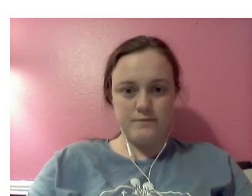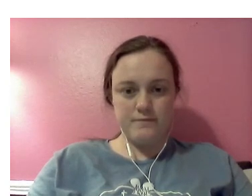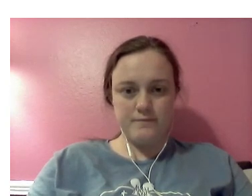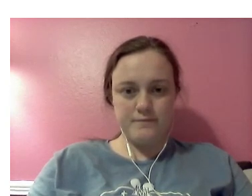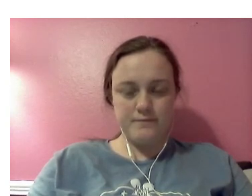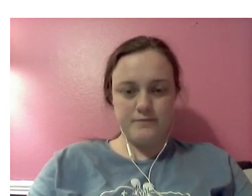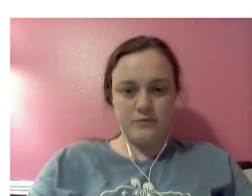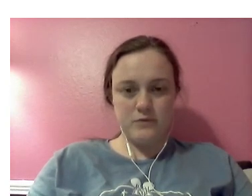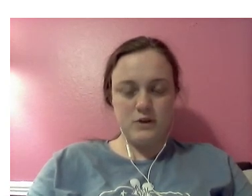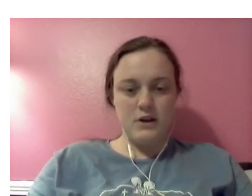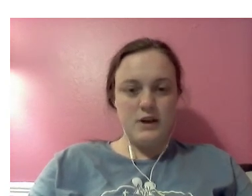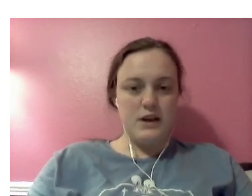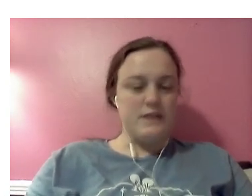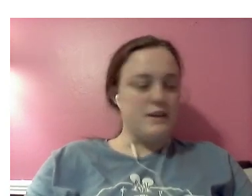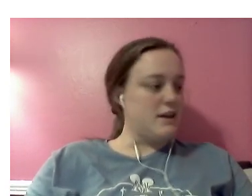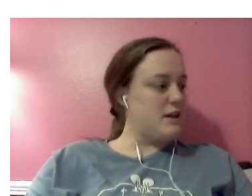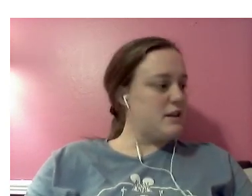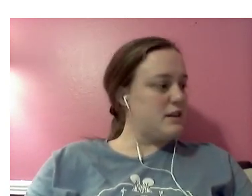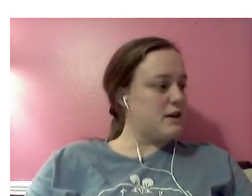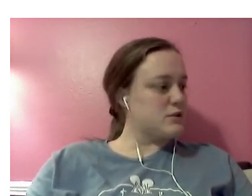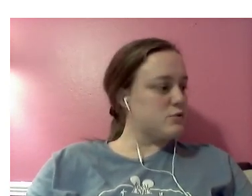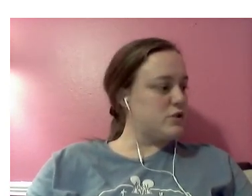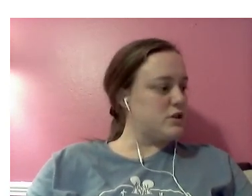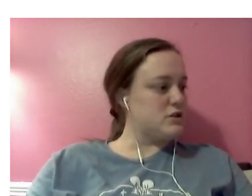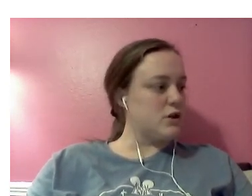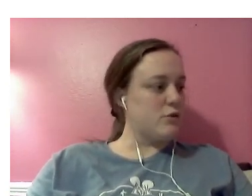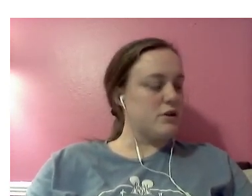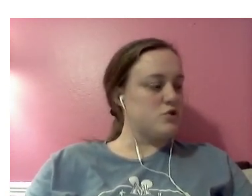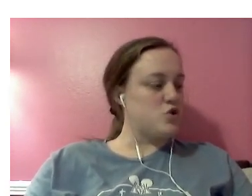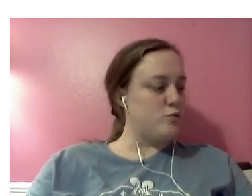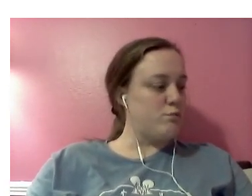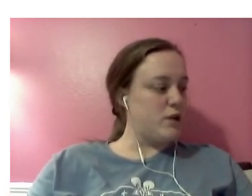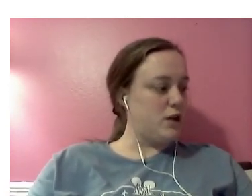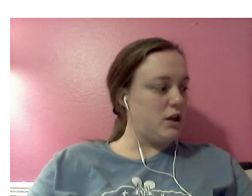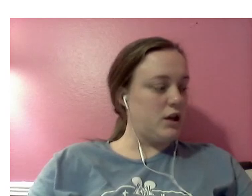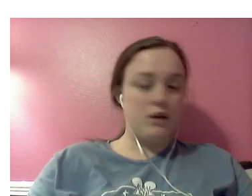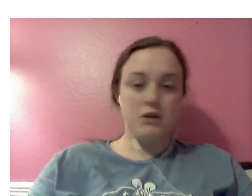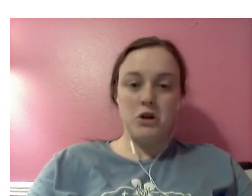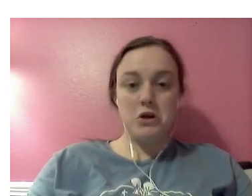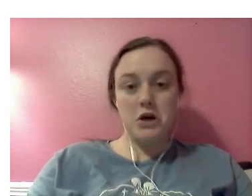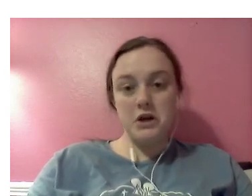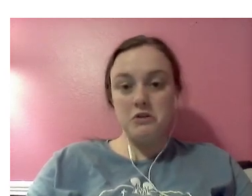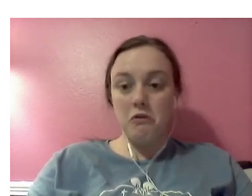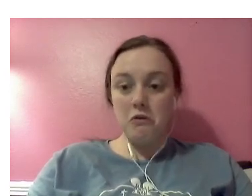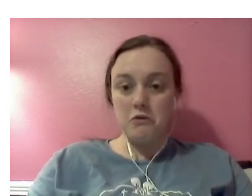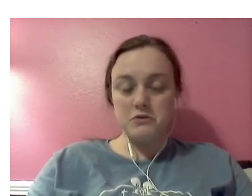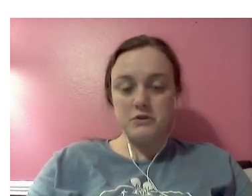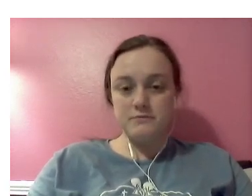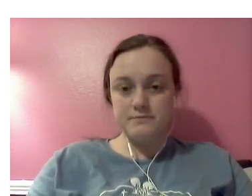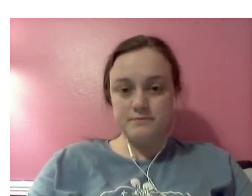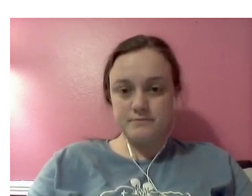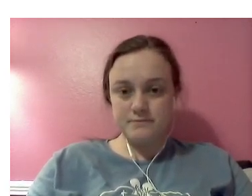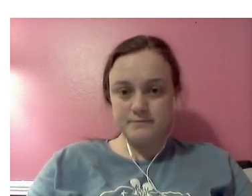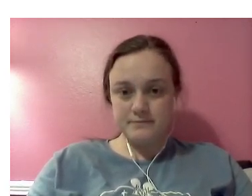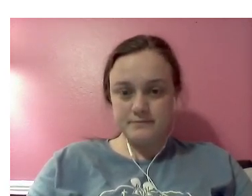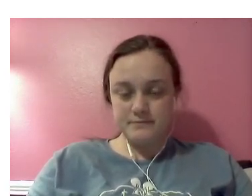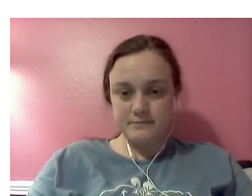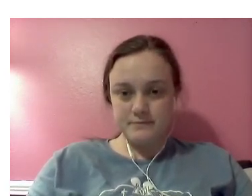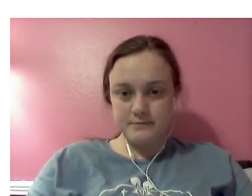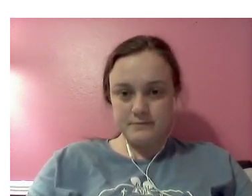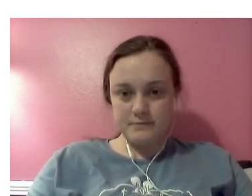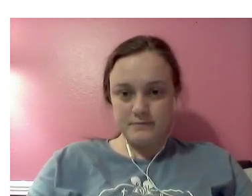new. And then the next one is going to be kind of old.